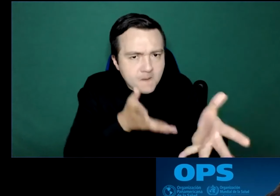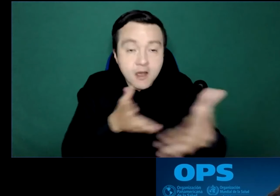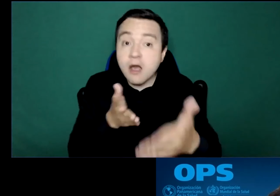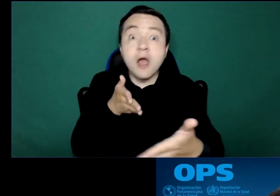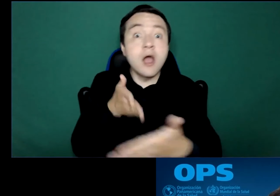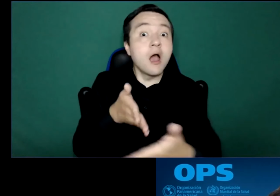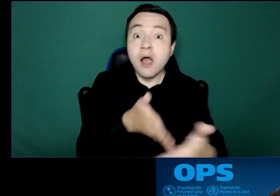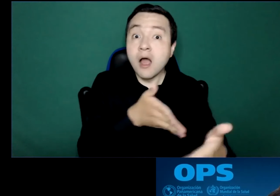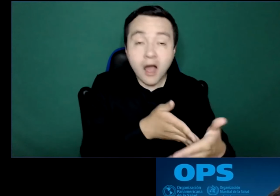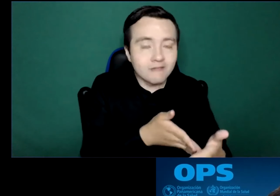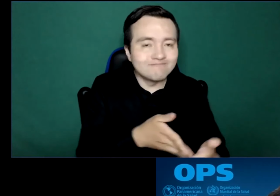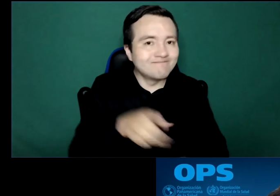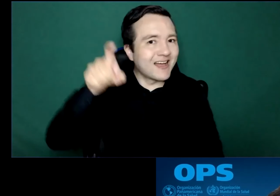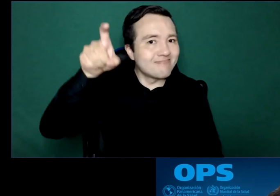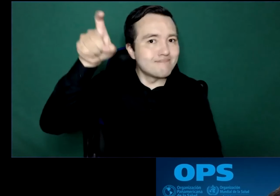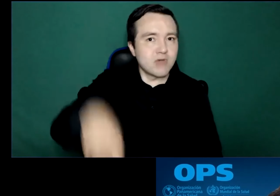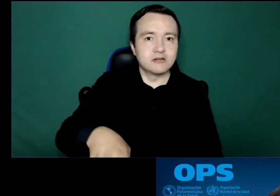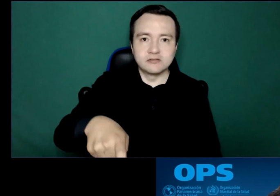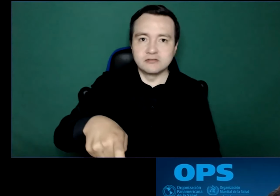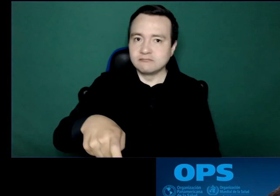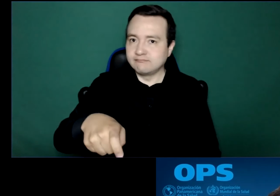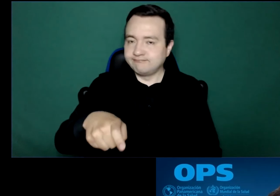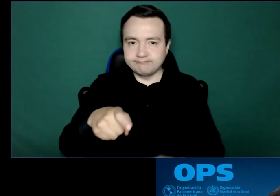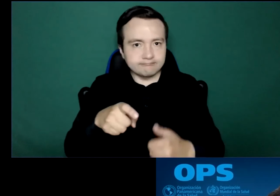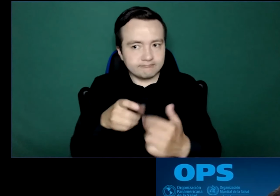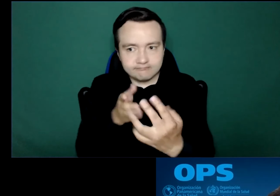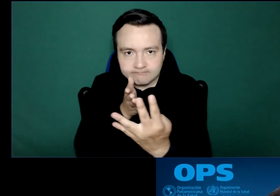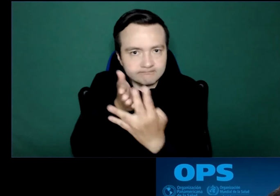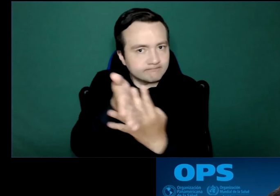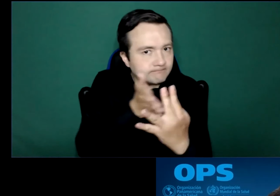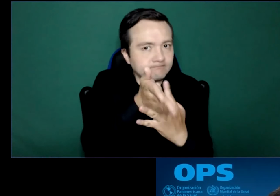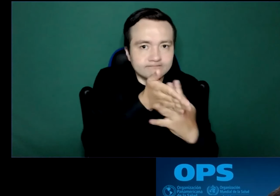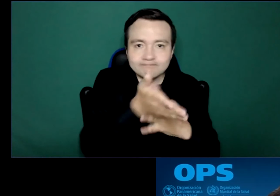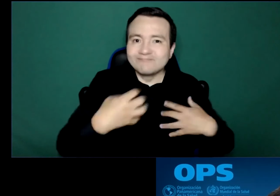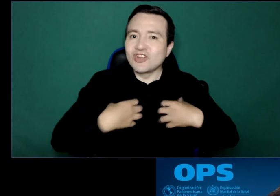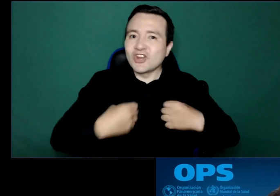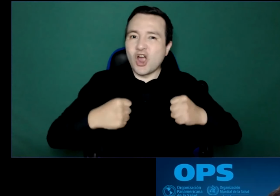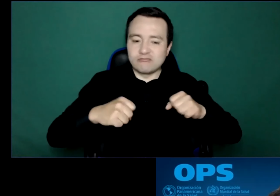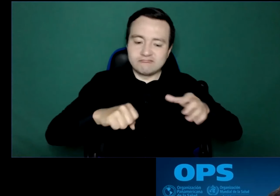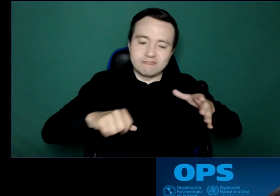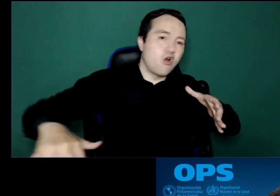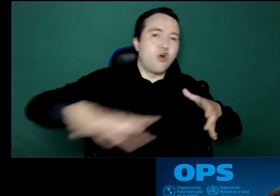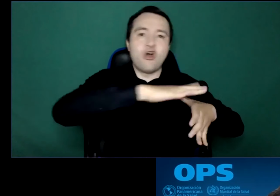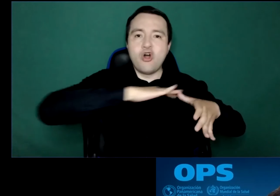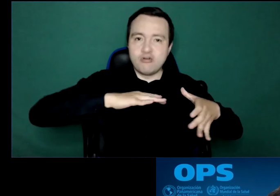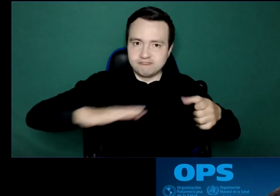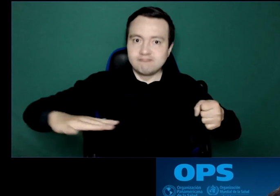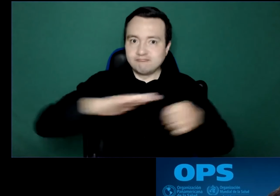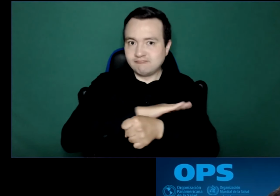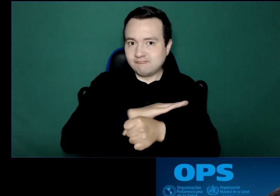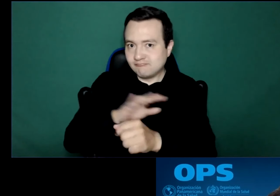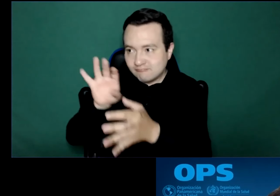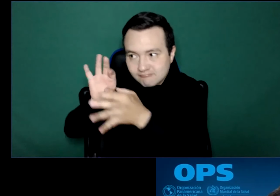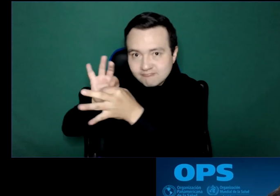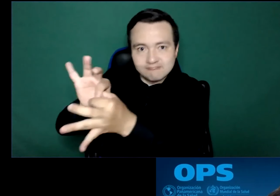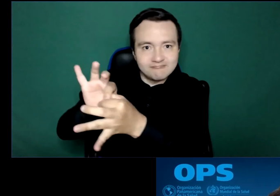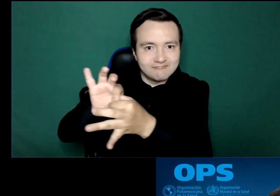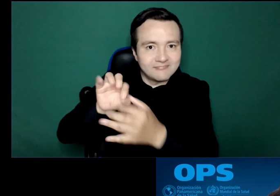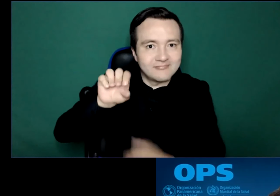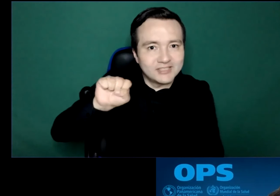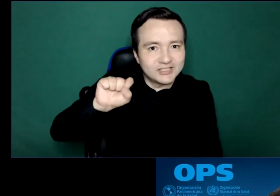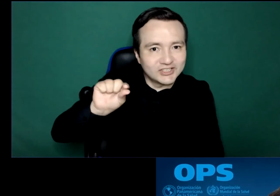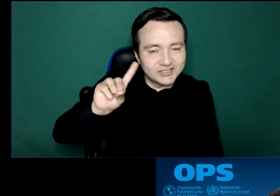to health services is a prerequisite to achieve universal health and the sustainable development of